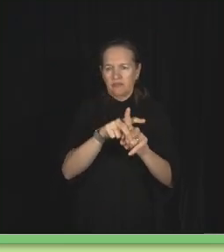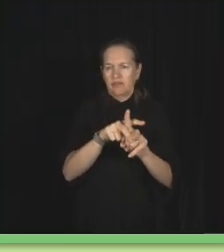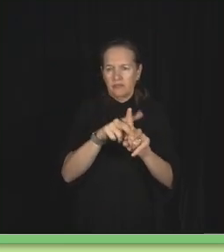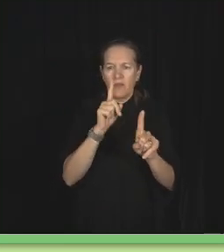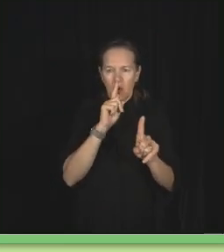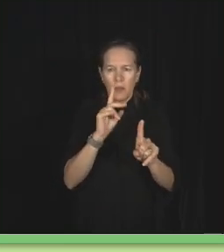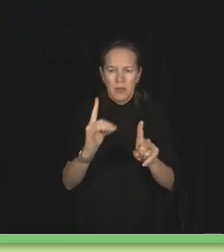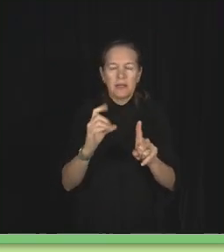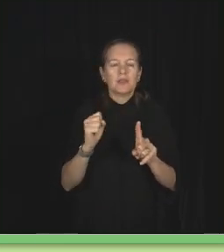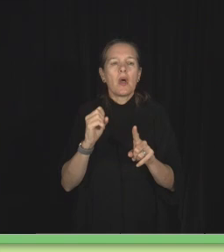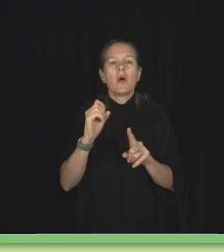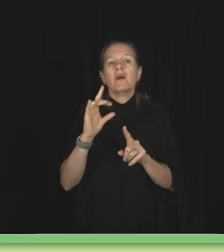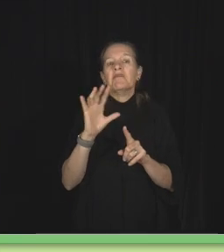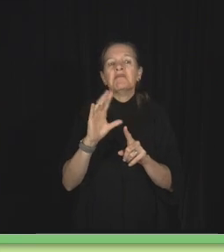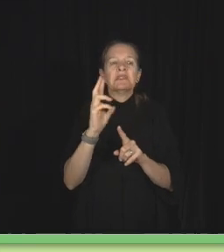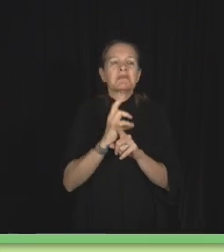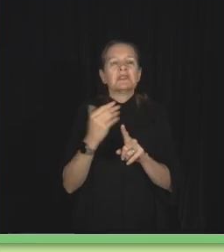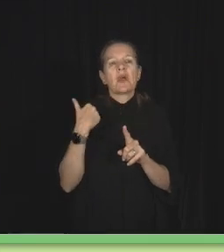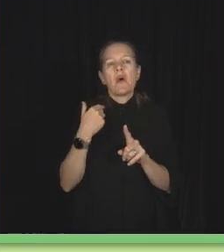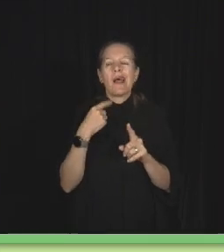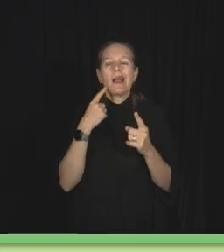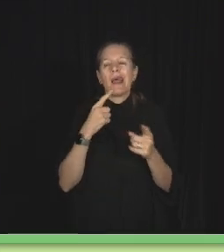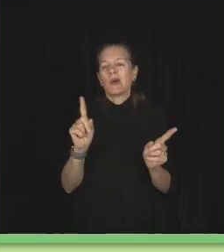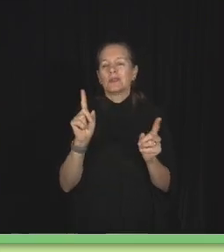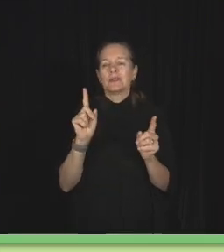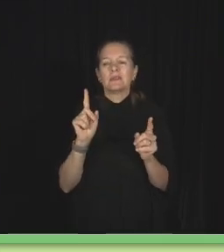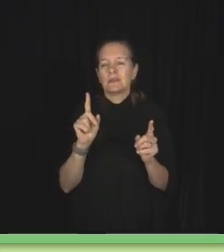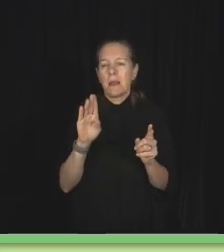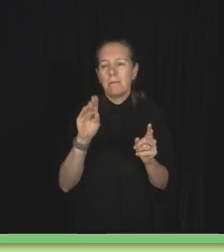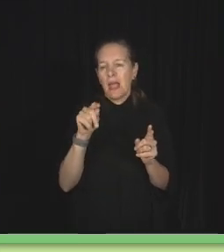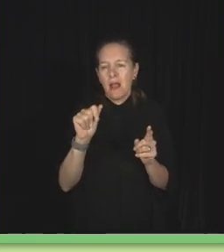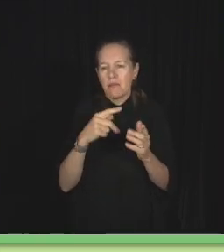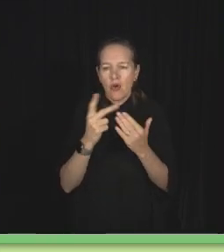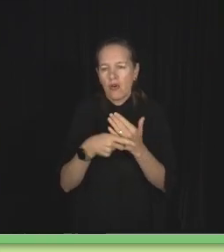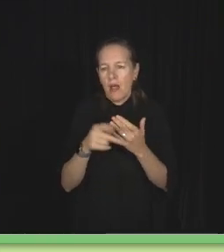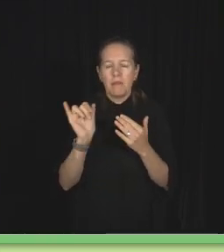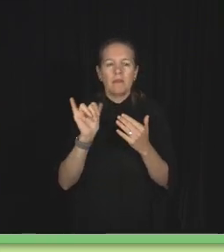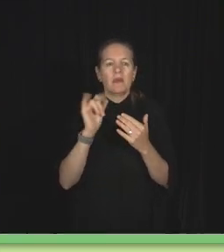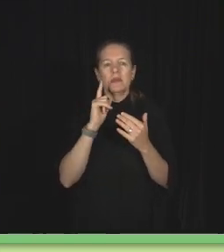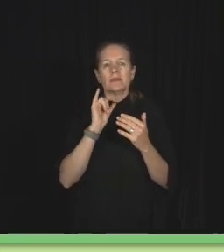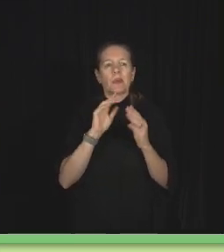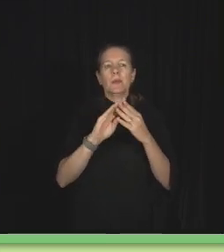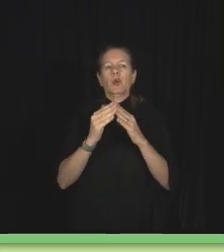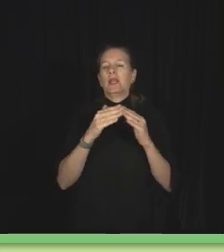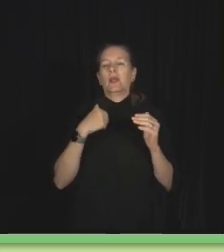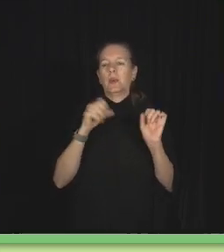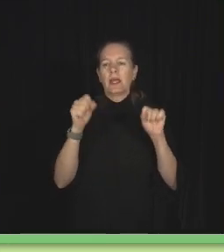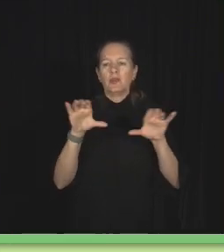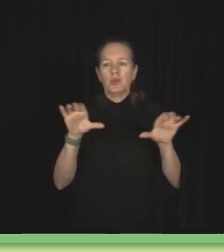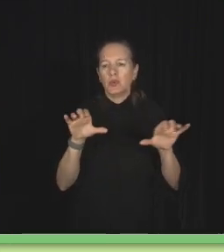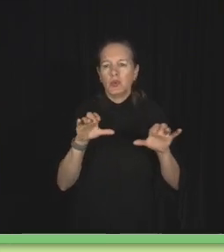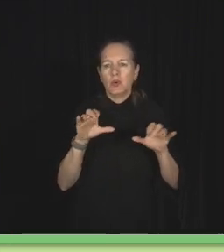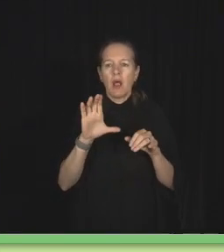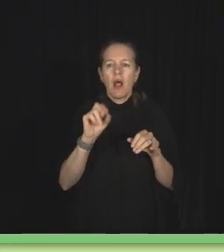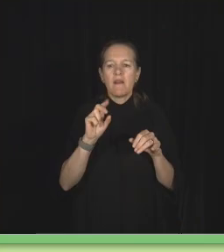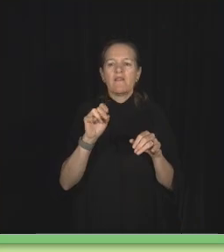program that, hey, we're going to go get together as a global community and, do conformance for AI workloads on Kubernetes and standardize